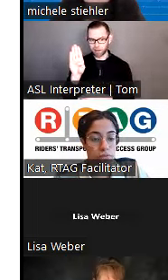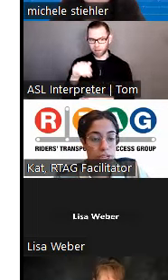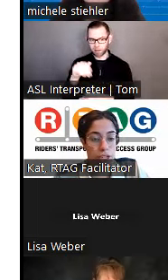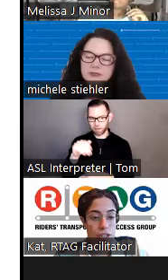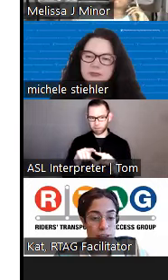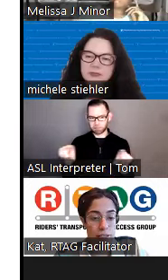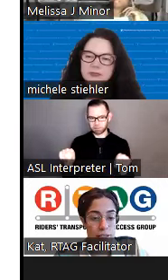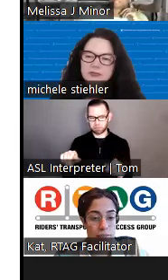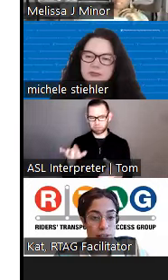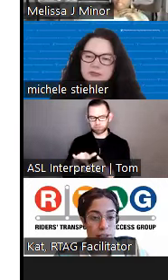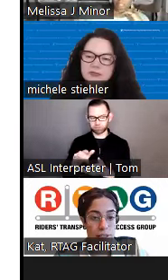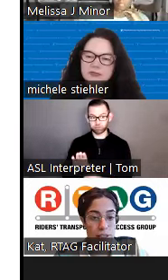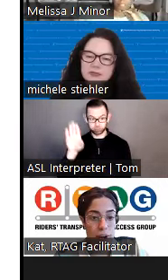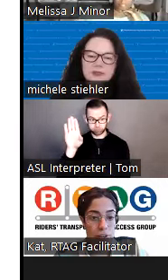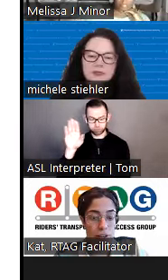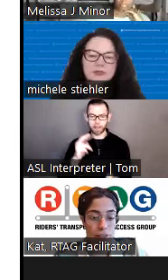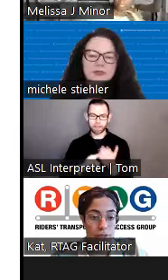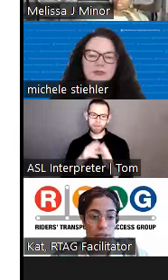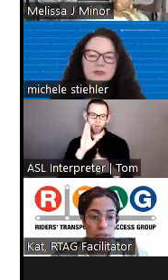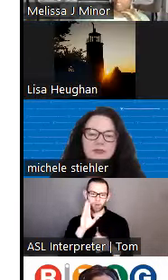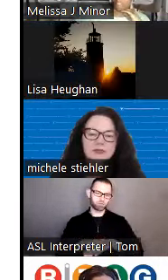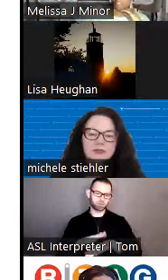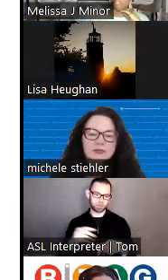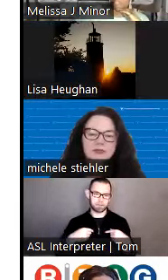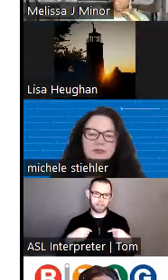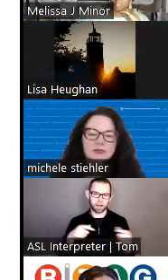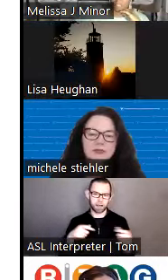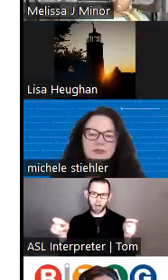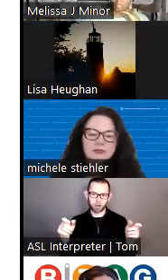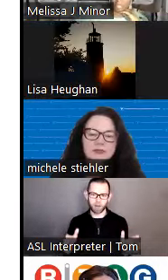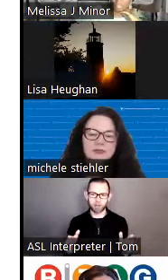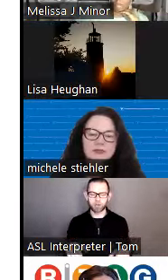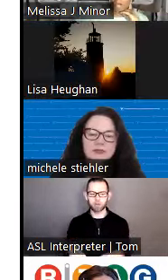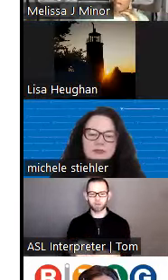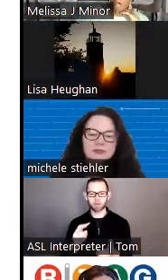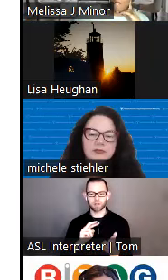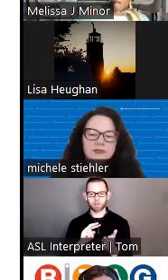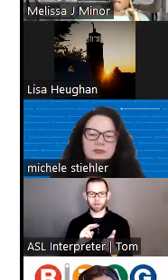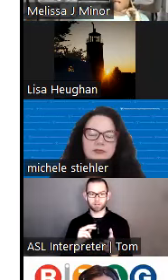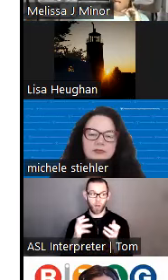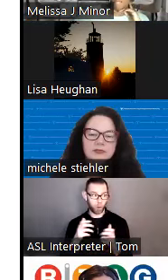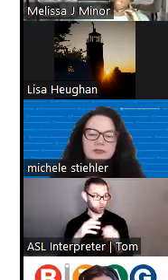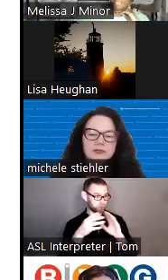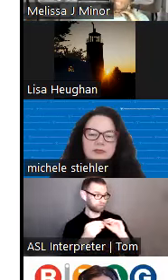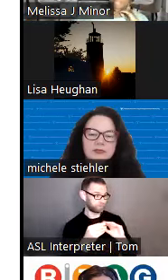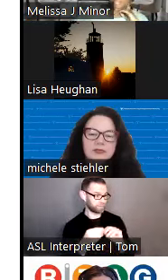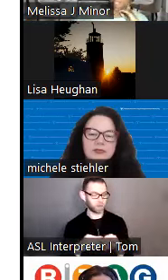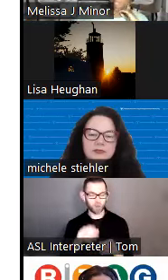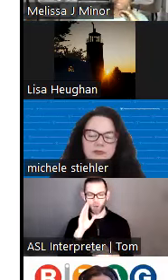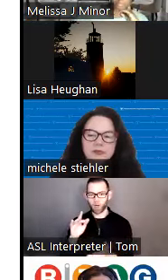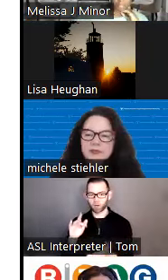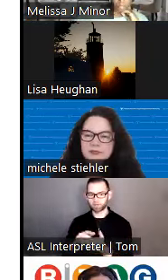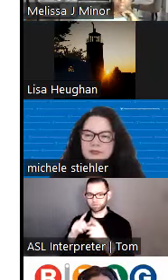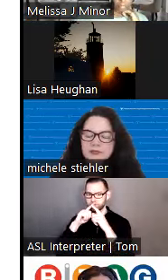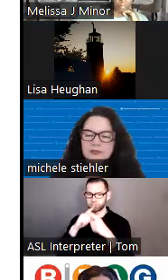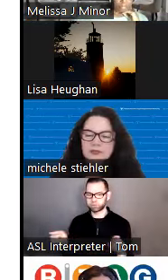When you raise your hand, it alerts the moderator that you'd like to speak. The moderator will unmute attendees to ask questions in the